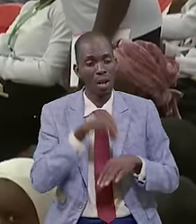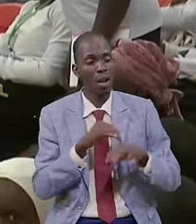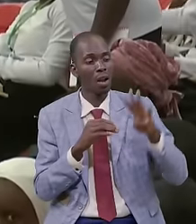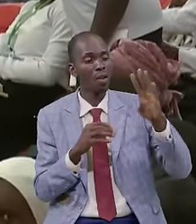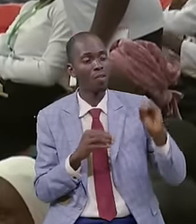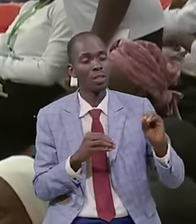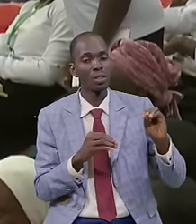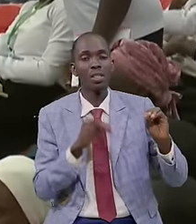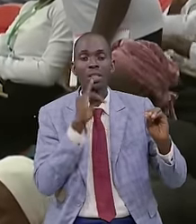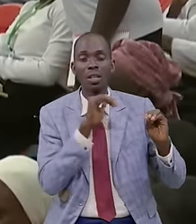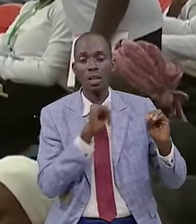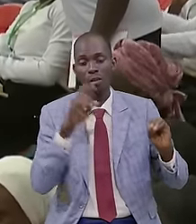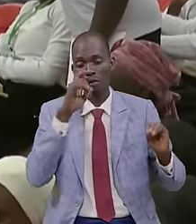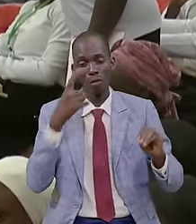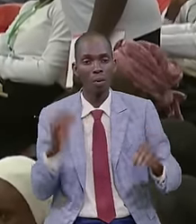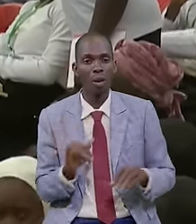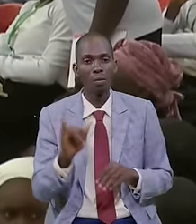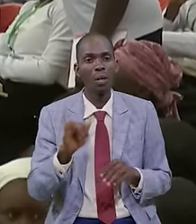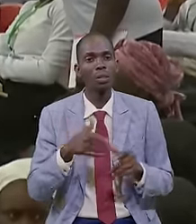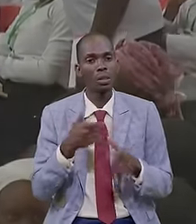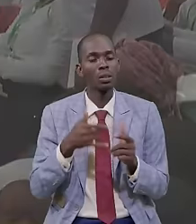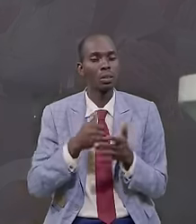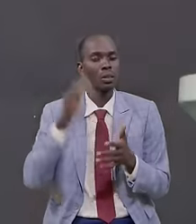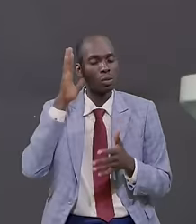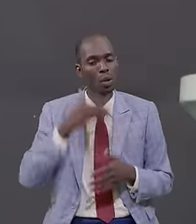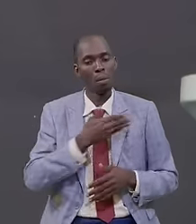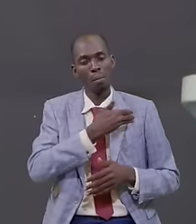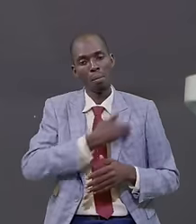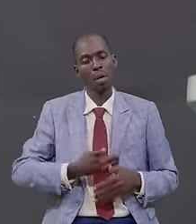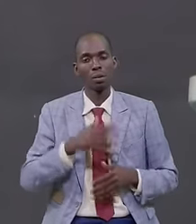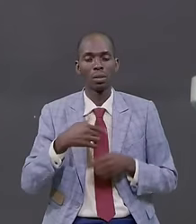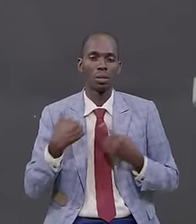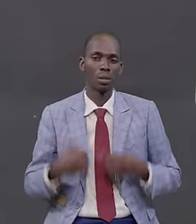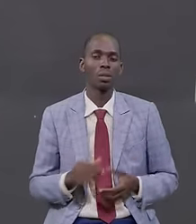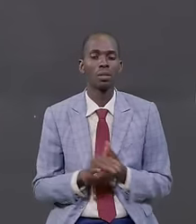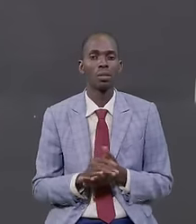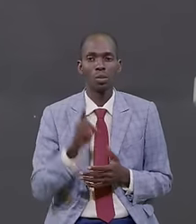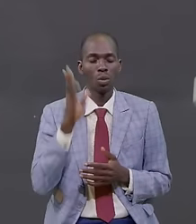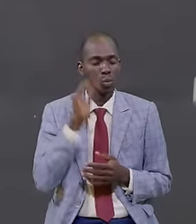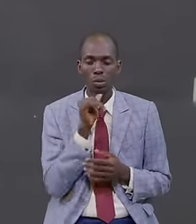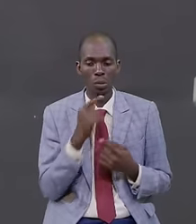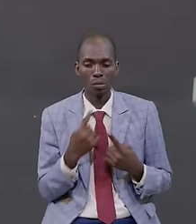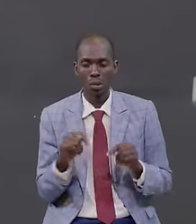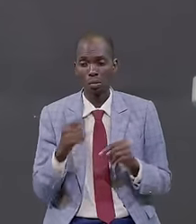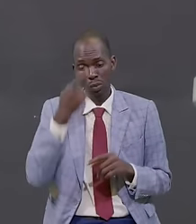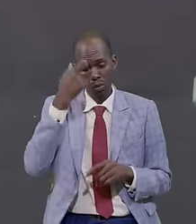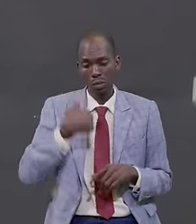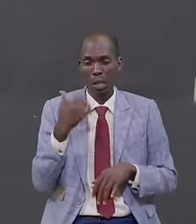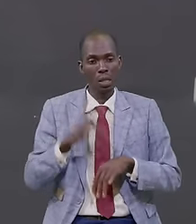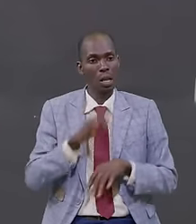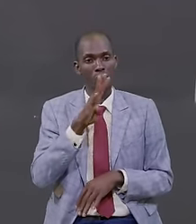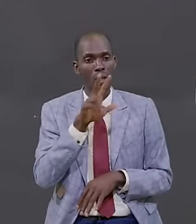Your heart is defiled. You'll not even make any attempt. I'm 43. I cannot get